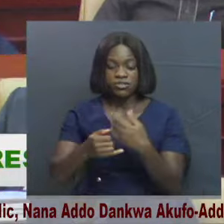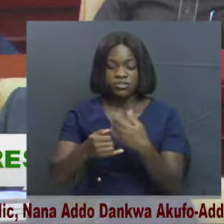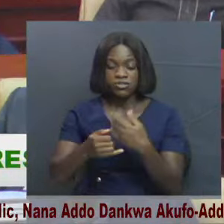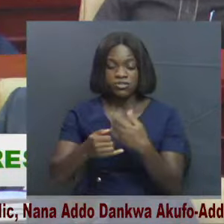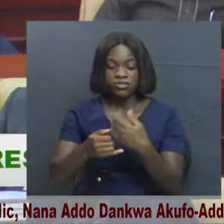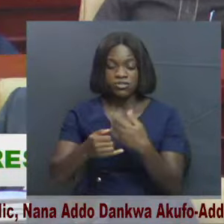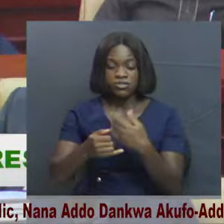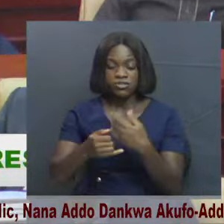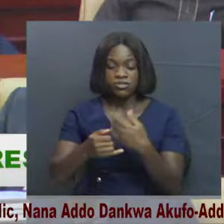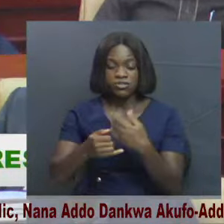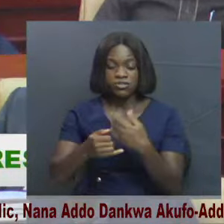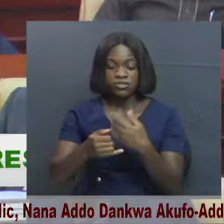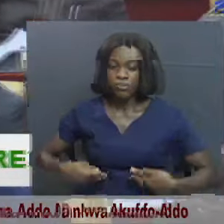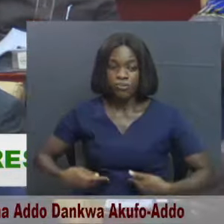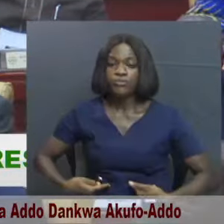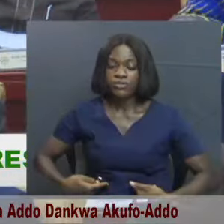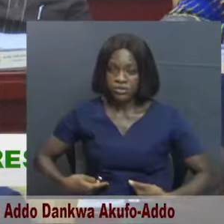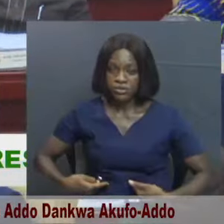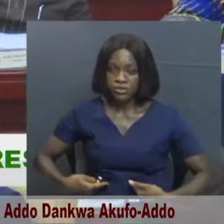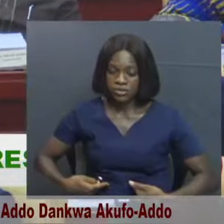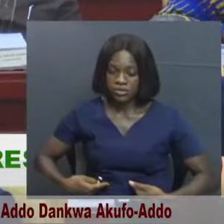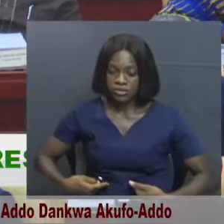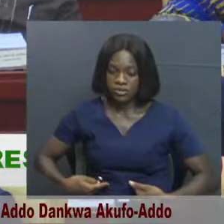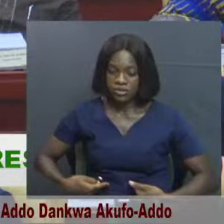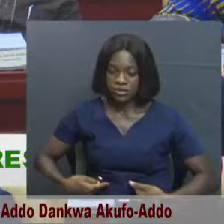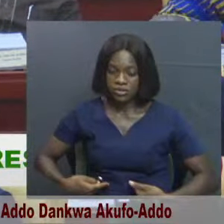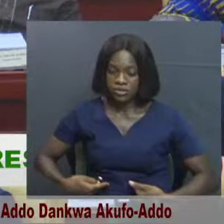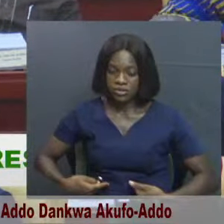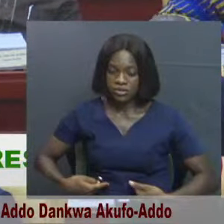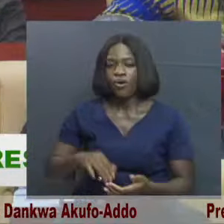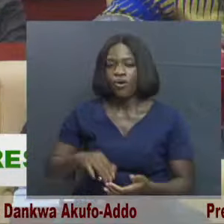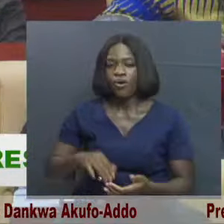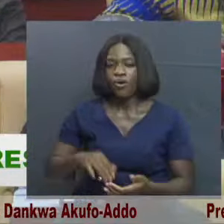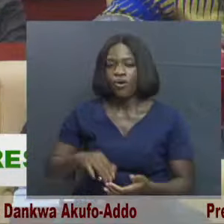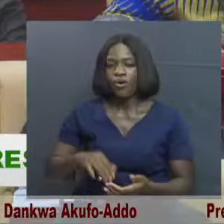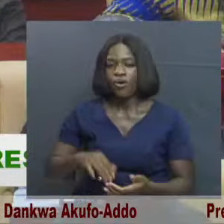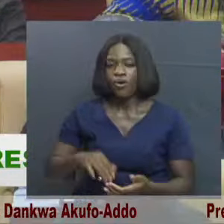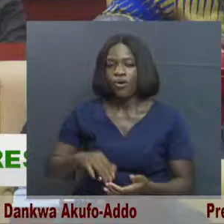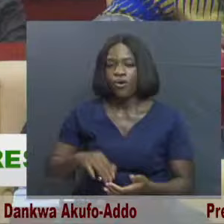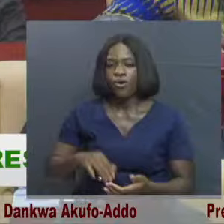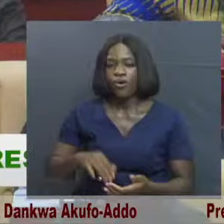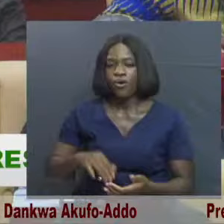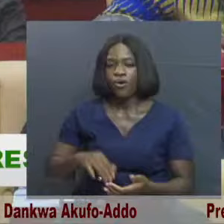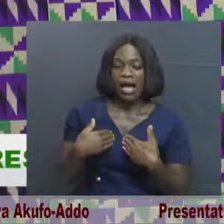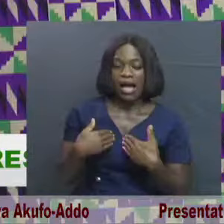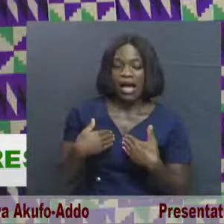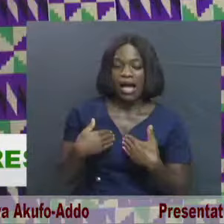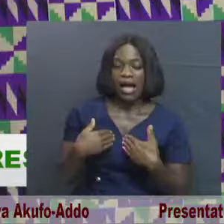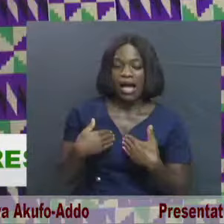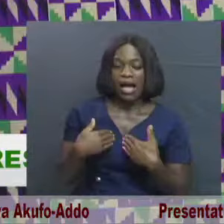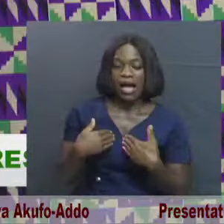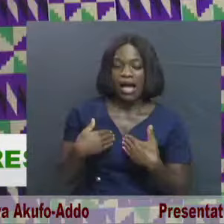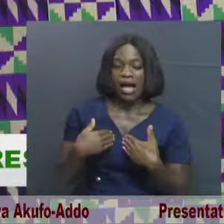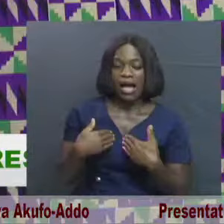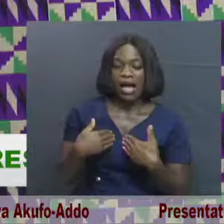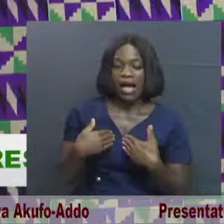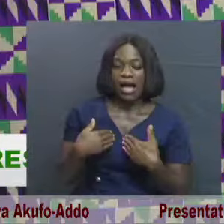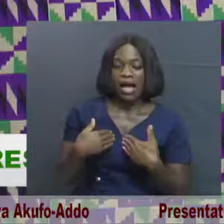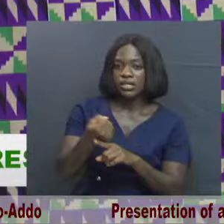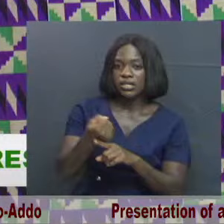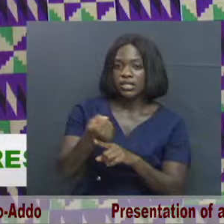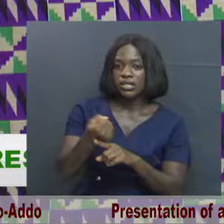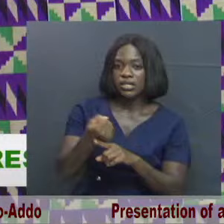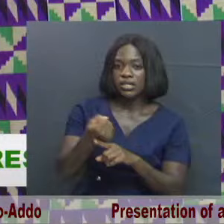pension payroll as of 31st December 2023 have had their monthly pensions increased by